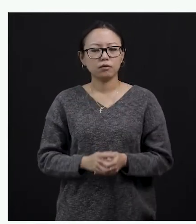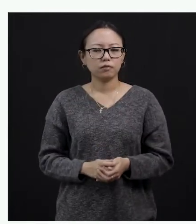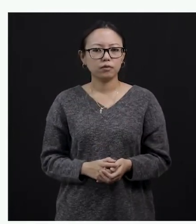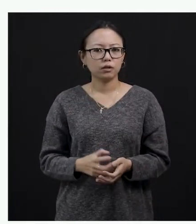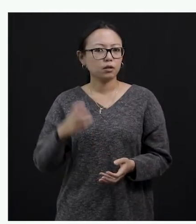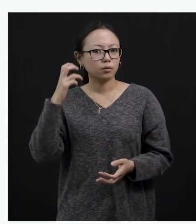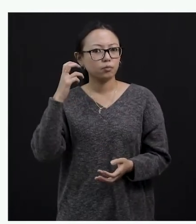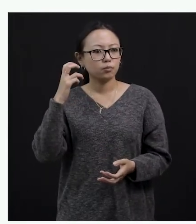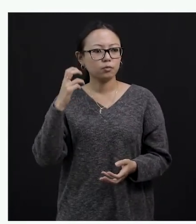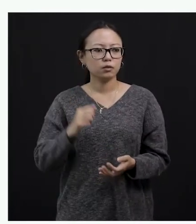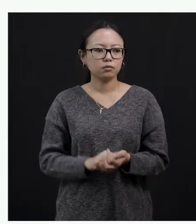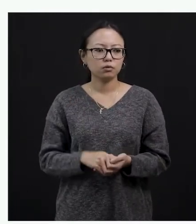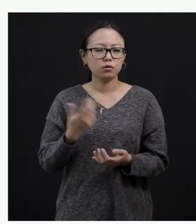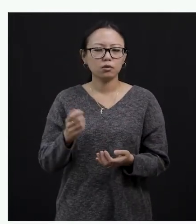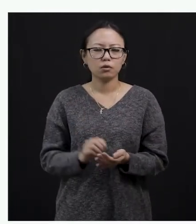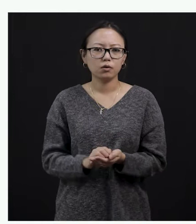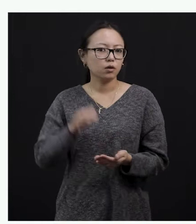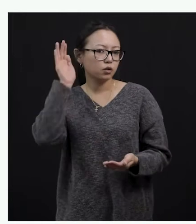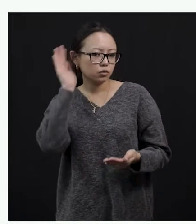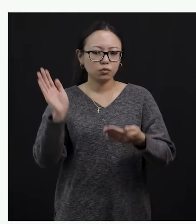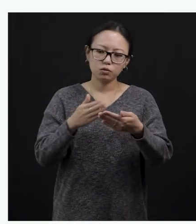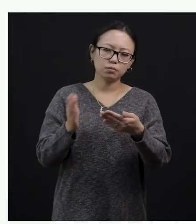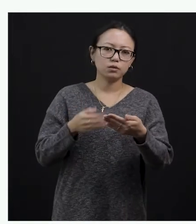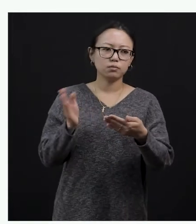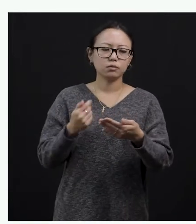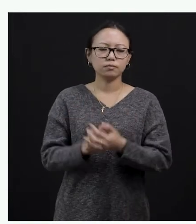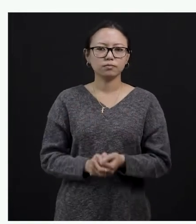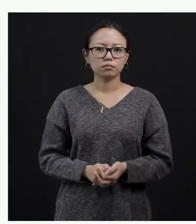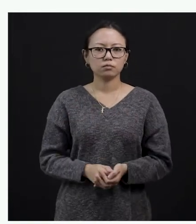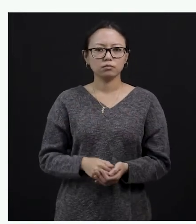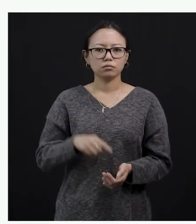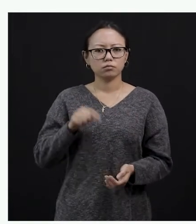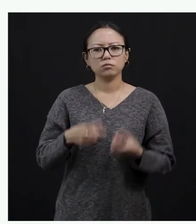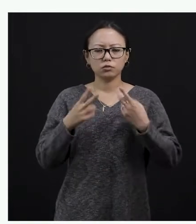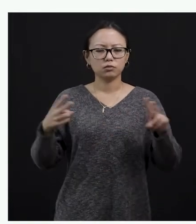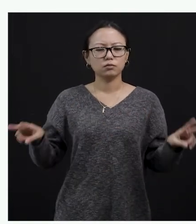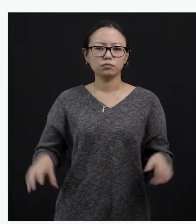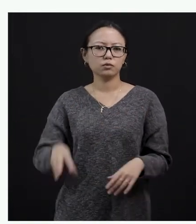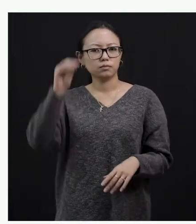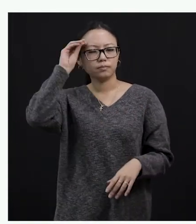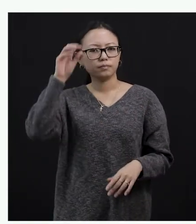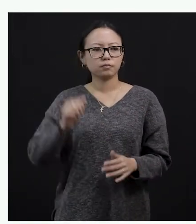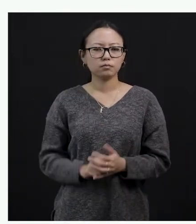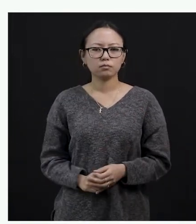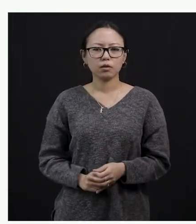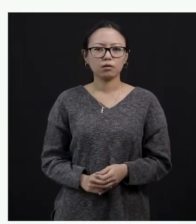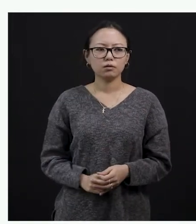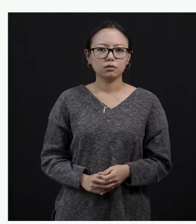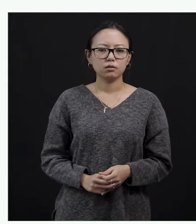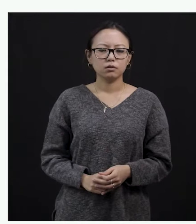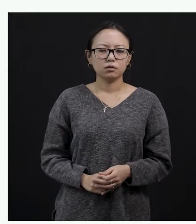newspapers, which I'm going to tell you the difference between these different types of communication. See,